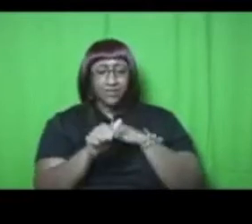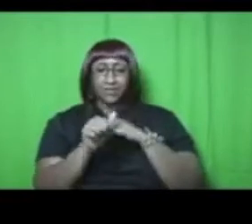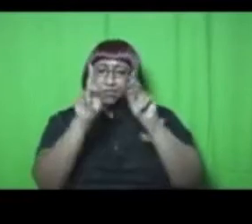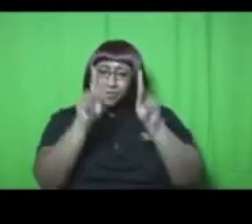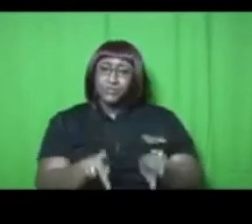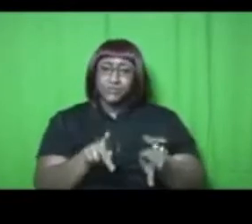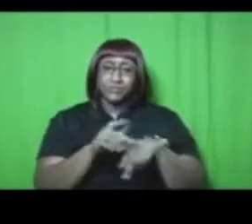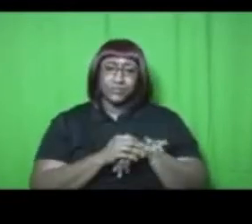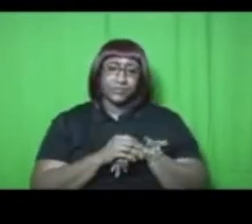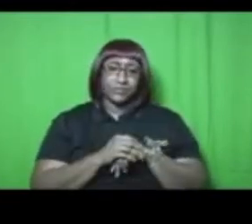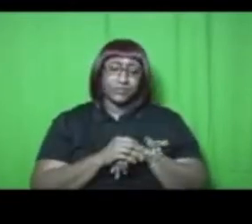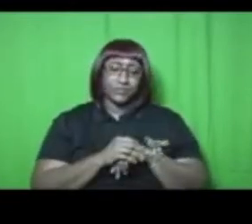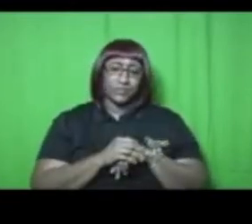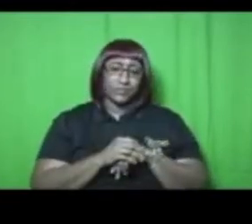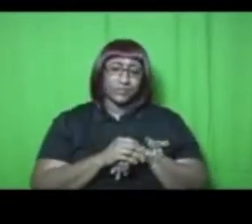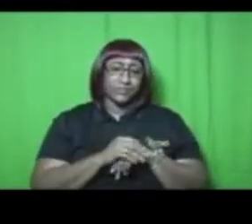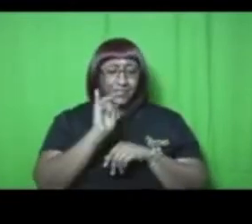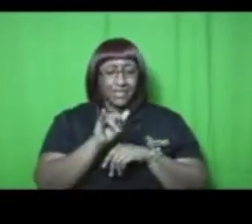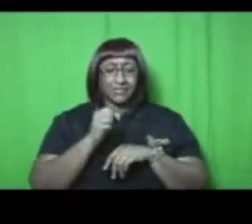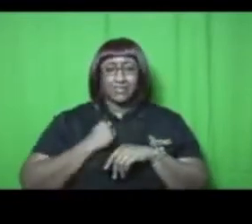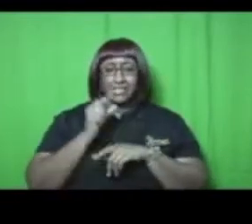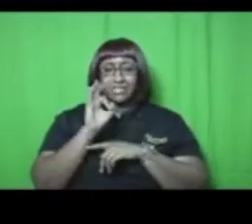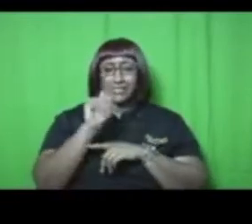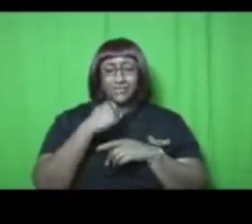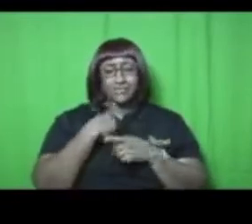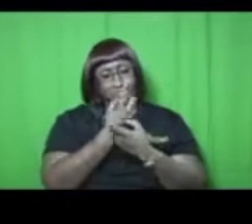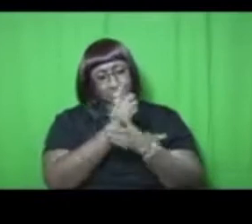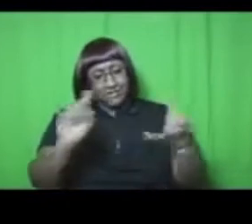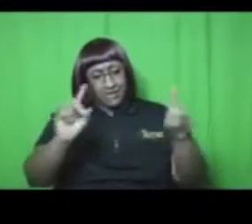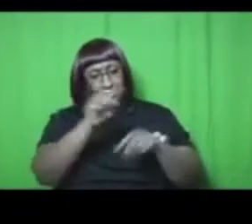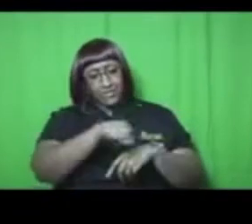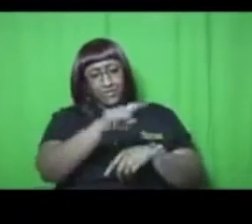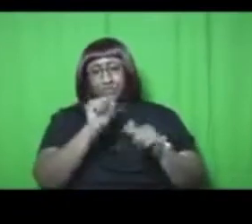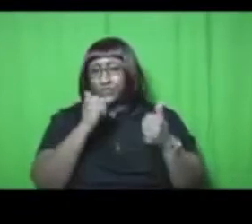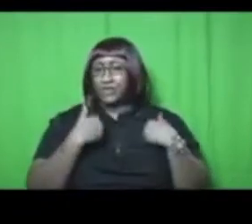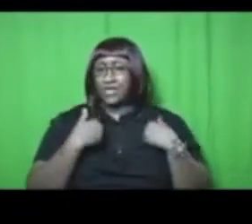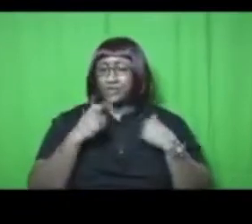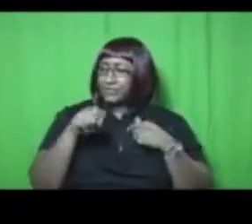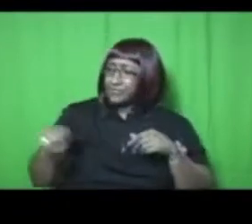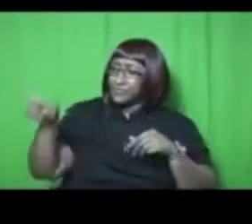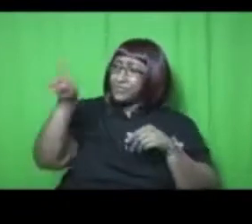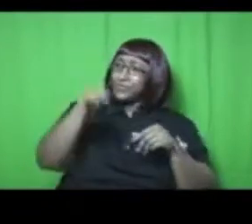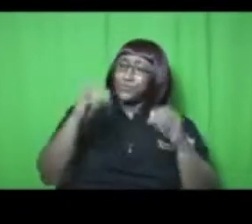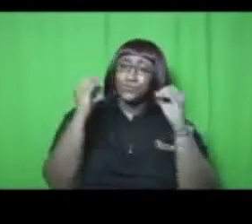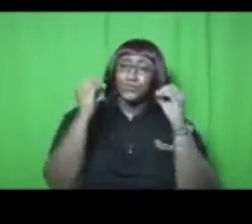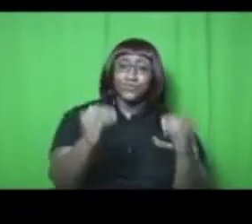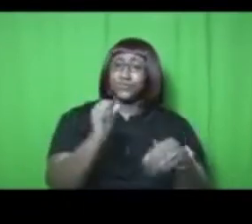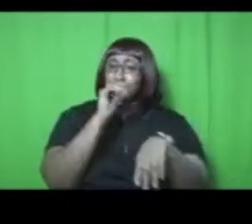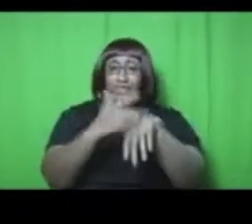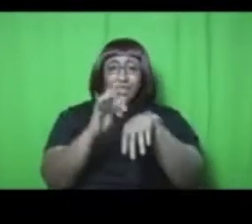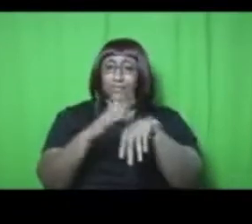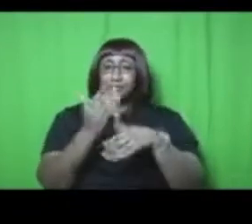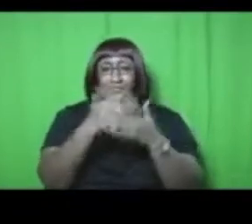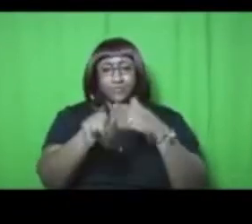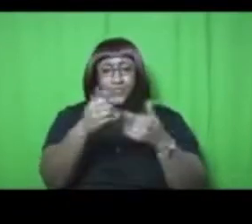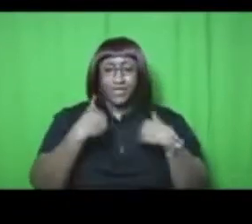outcast, the vulnerable. That's his gift. I want to deliver those who have no deliverance anywhere else. And some of you have a